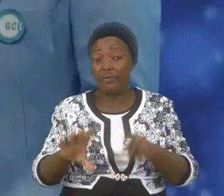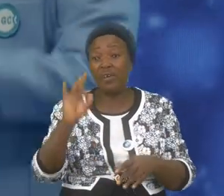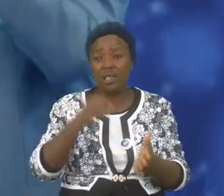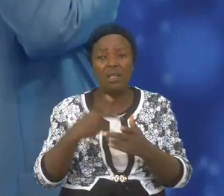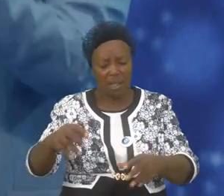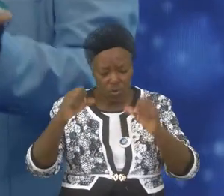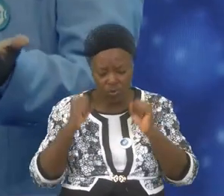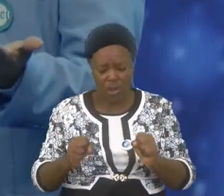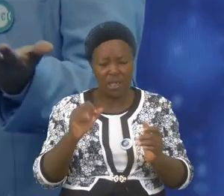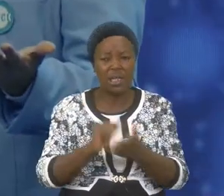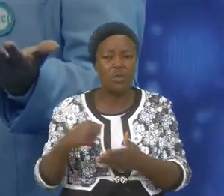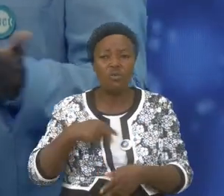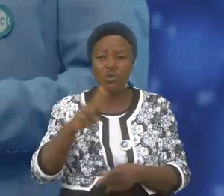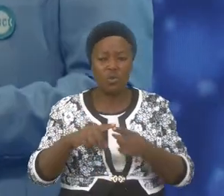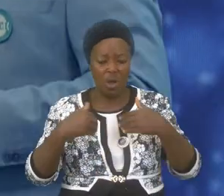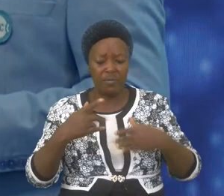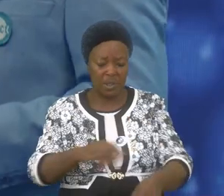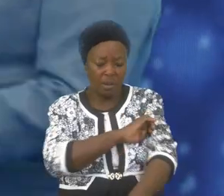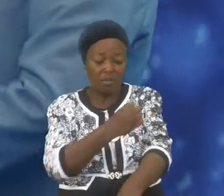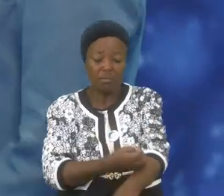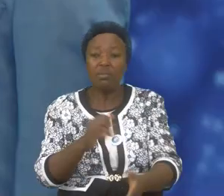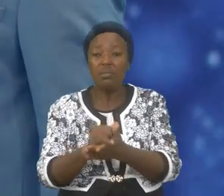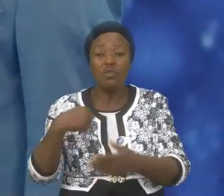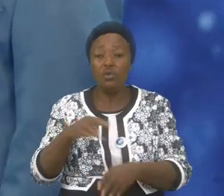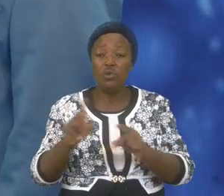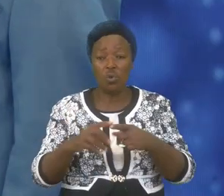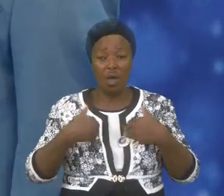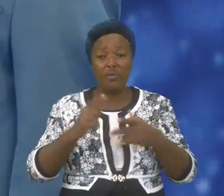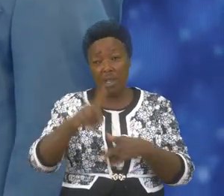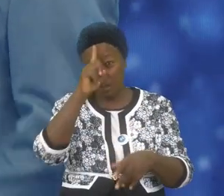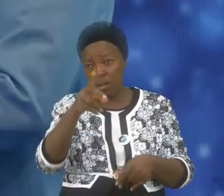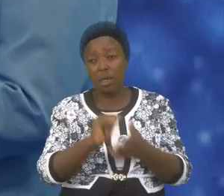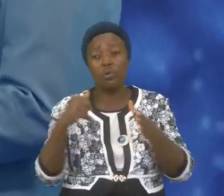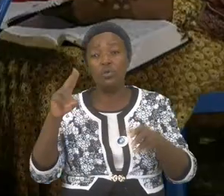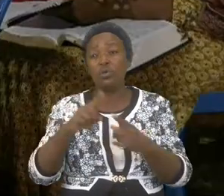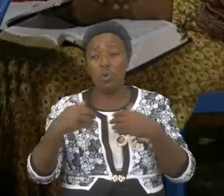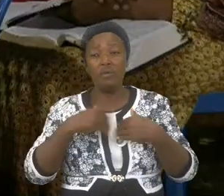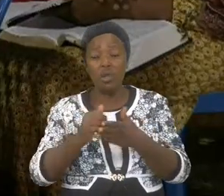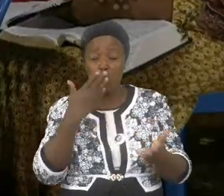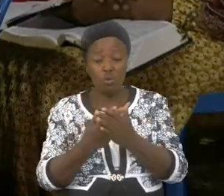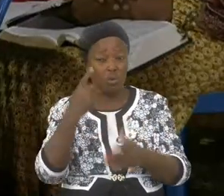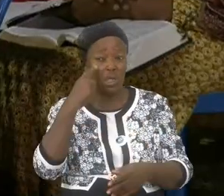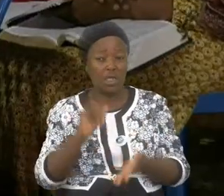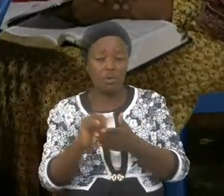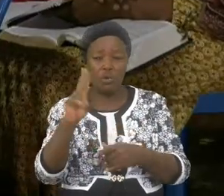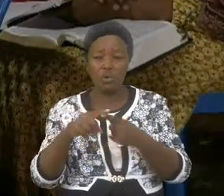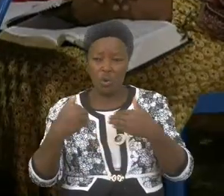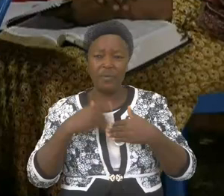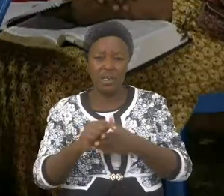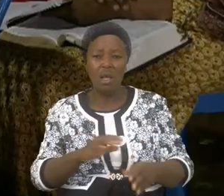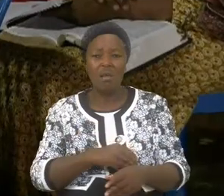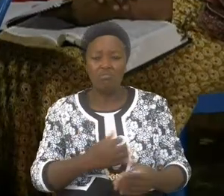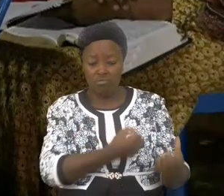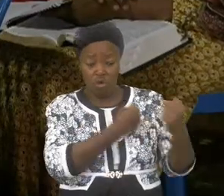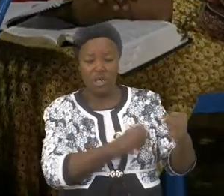intelligence we used to have, the vision we used to have, and the courage we used to have. I remember the good old days,